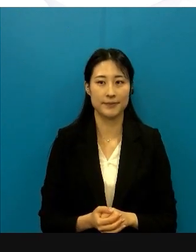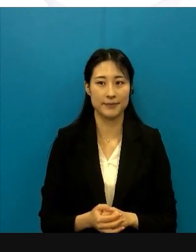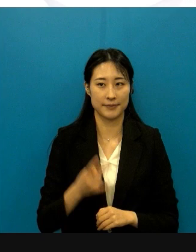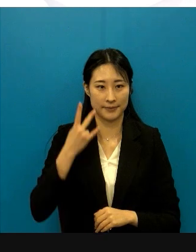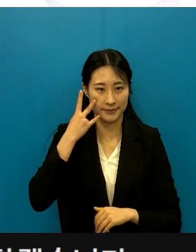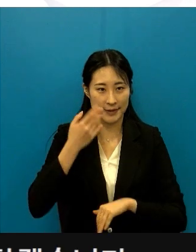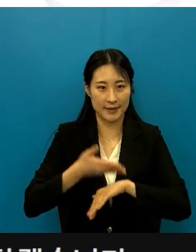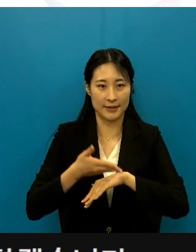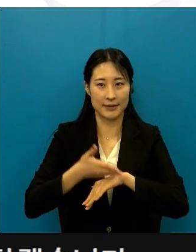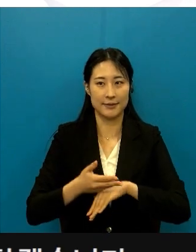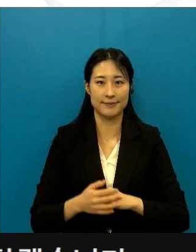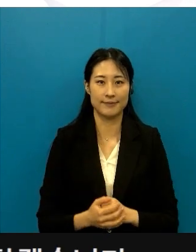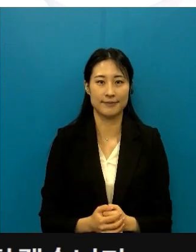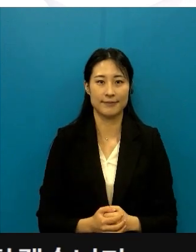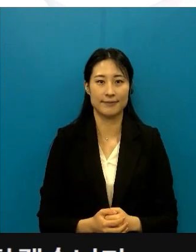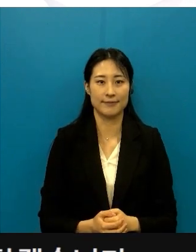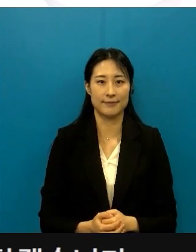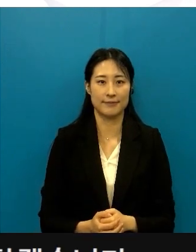Yeah.